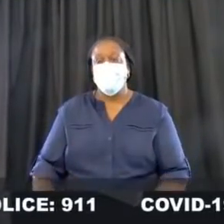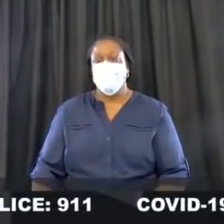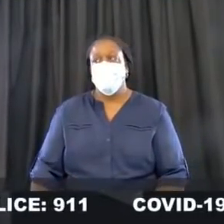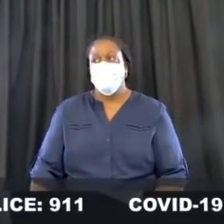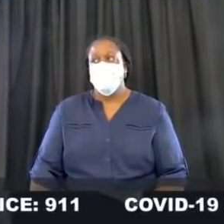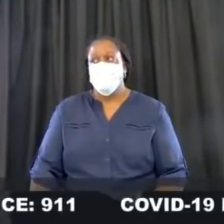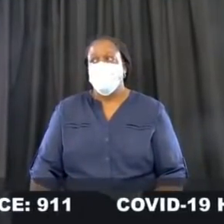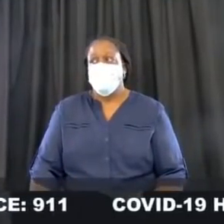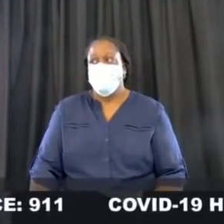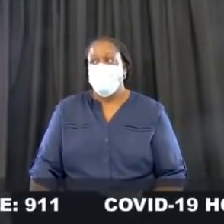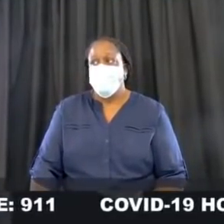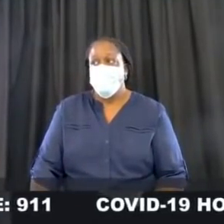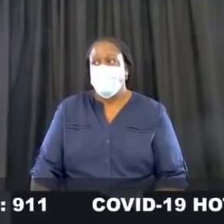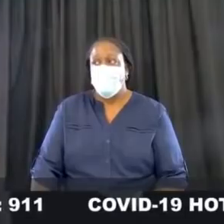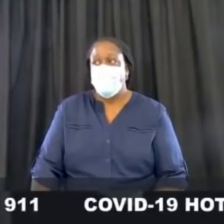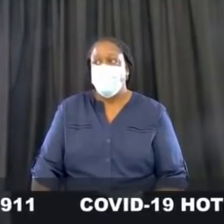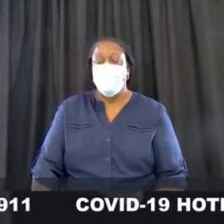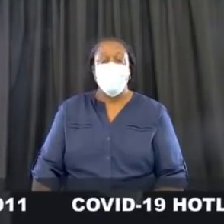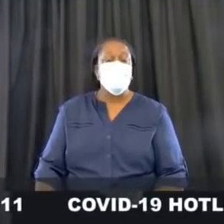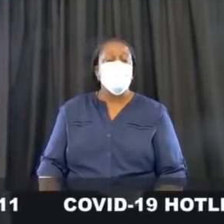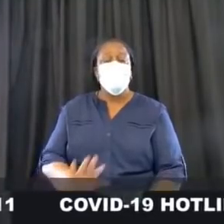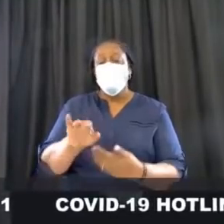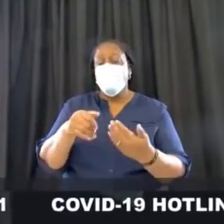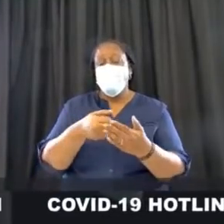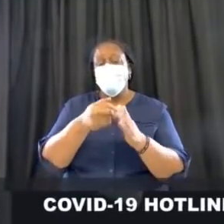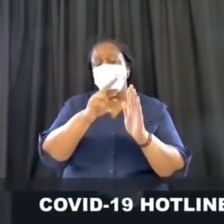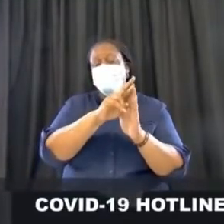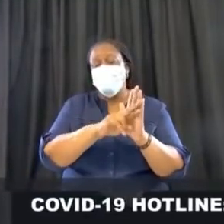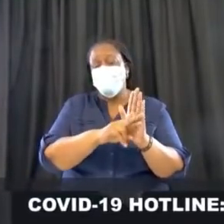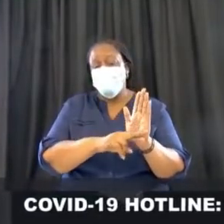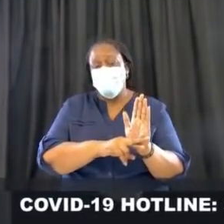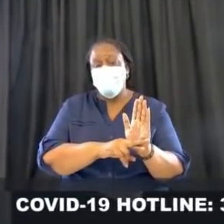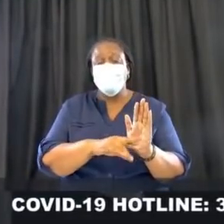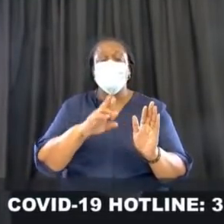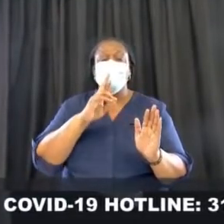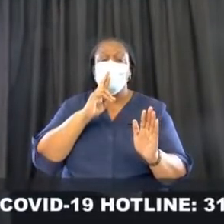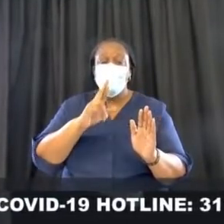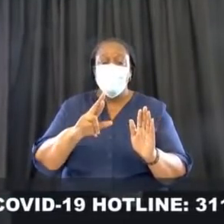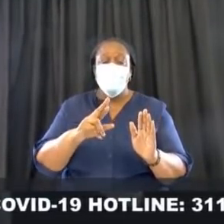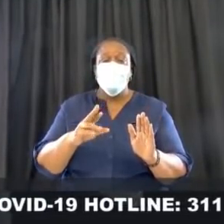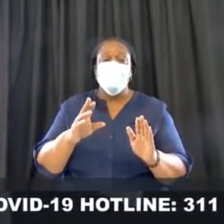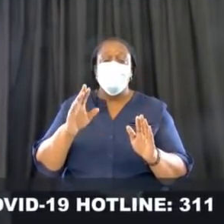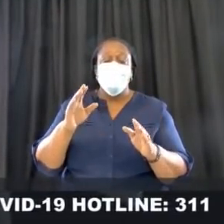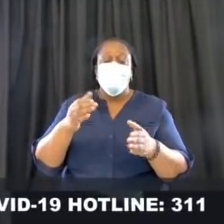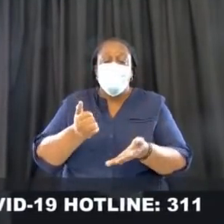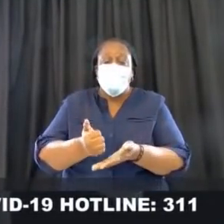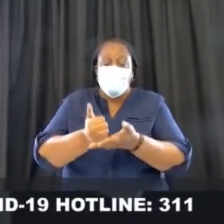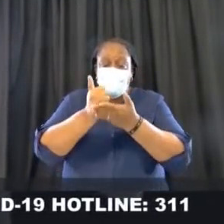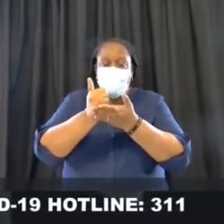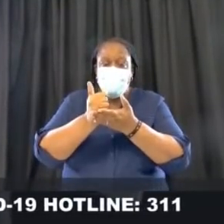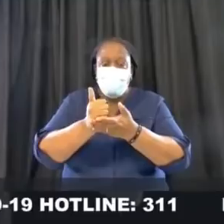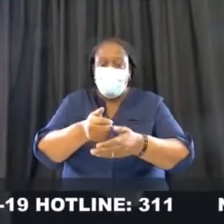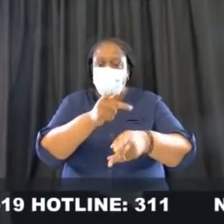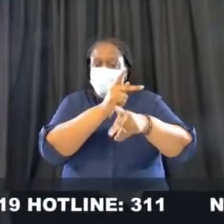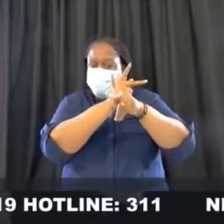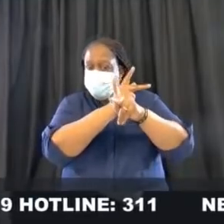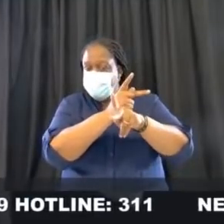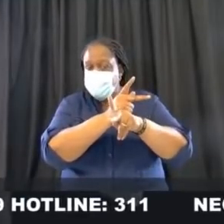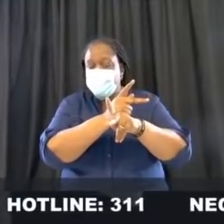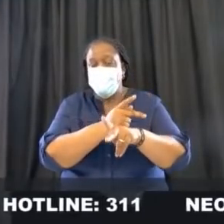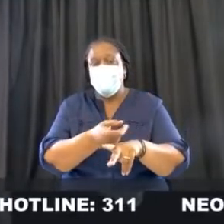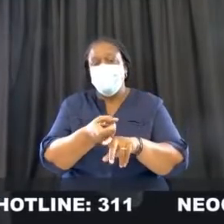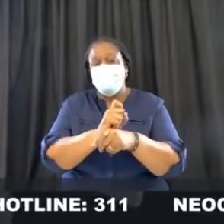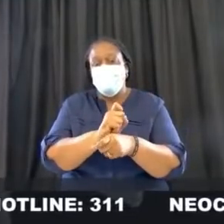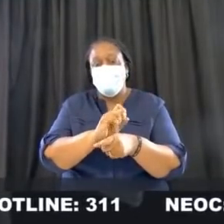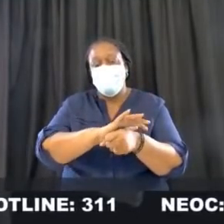these regulations are intended to prevent and control the spread of the virus. We ask, therefore, that you see